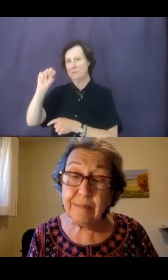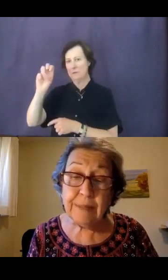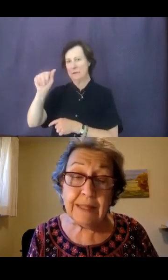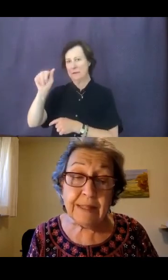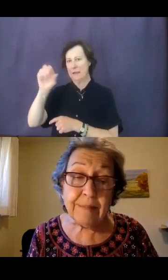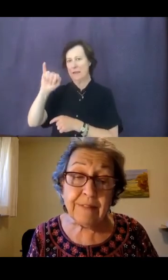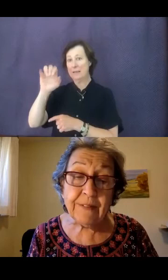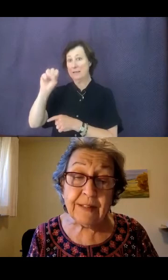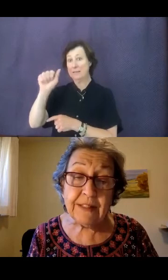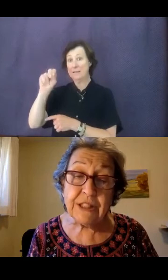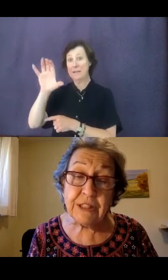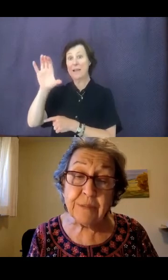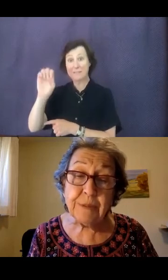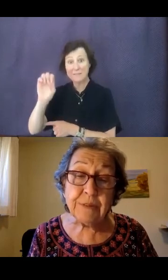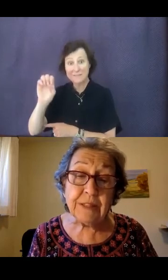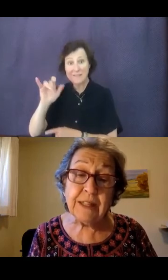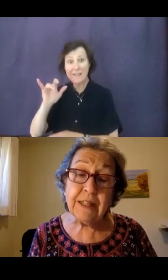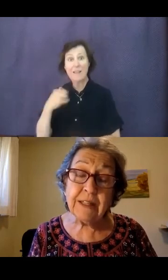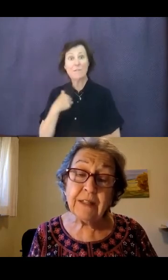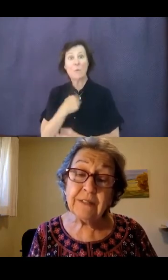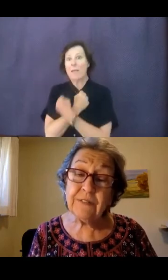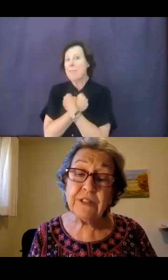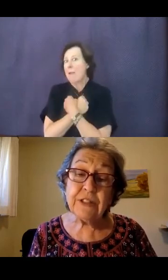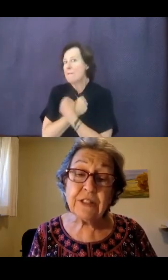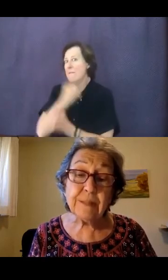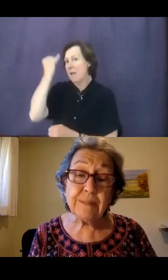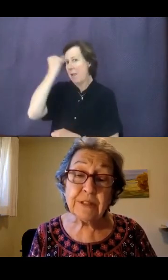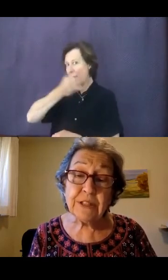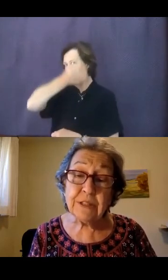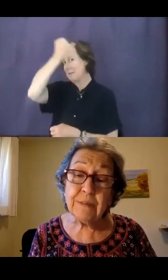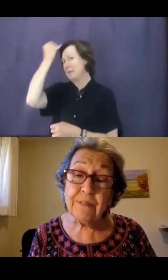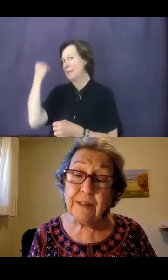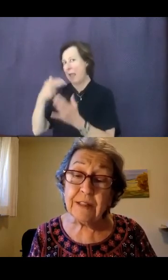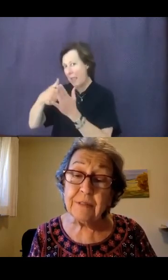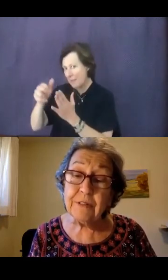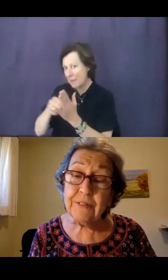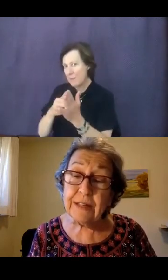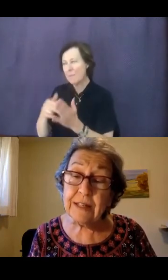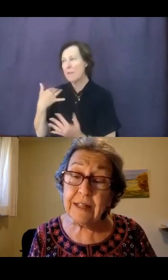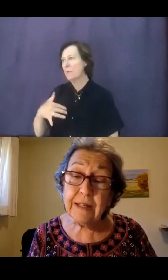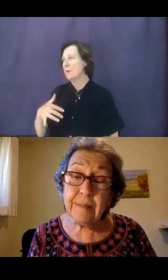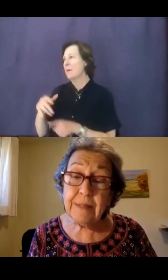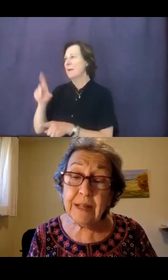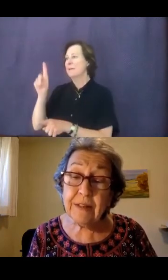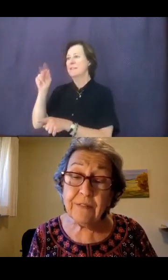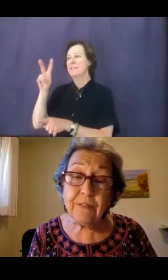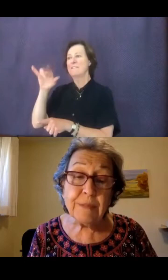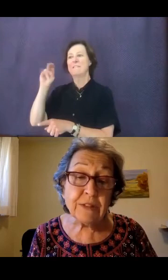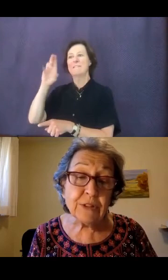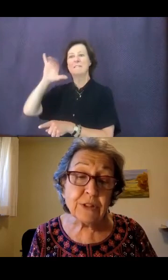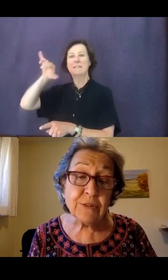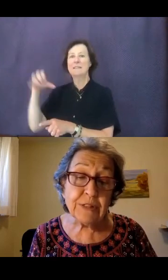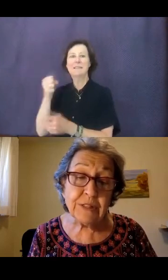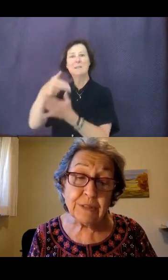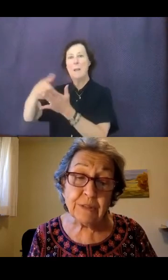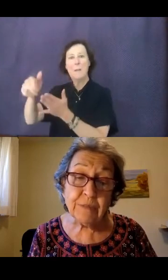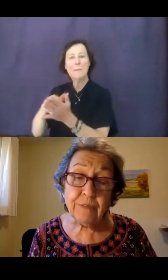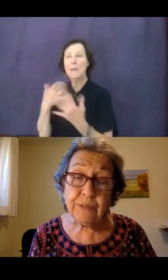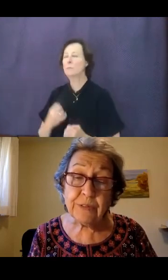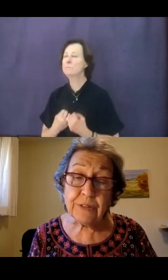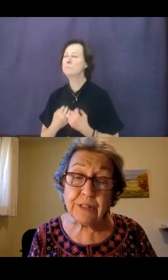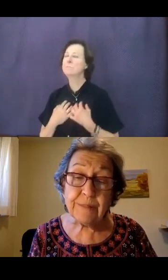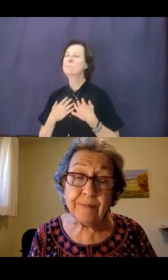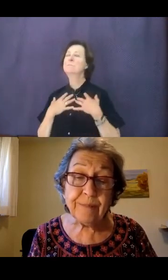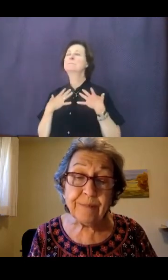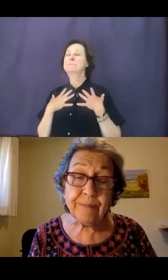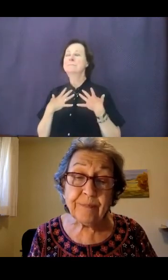Italian painting may find the sheer beauty of Da Vinci's composition profoundly moving, beyond the familiar story to which it